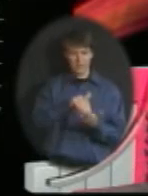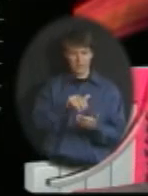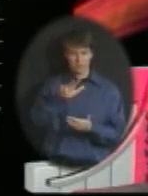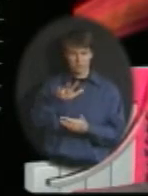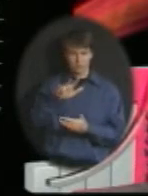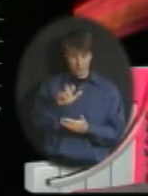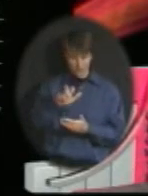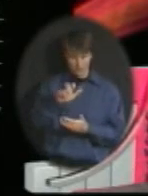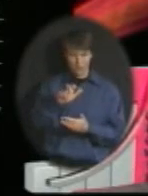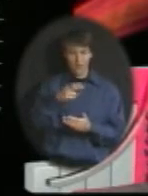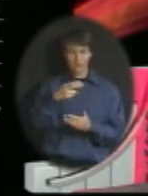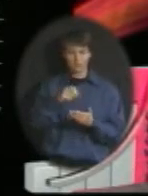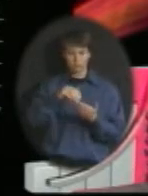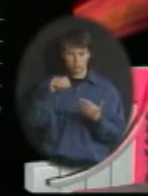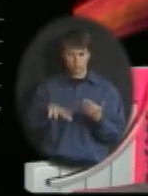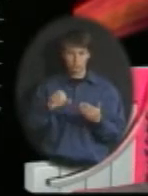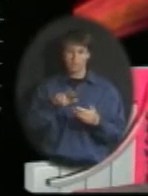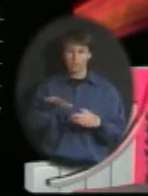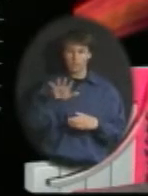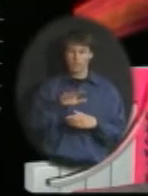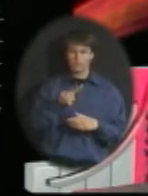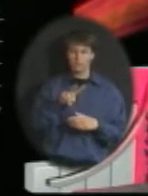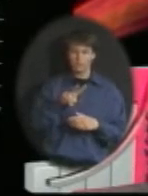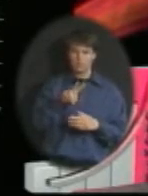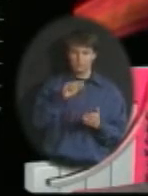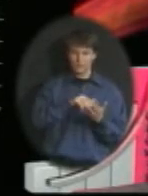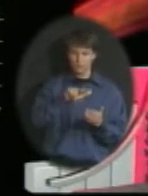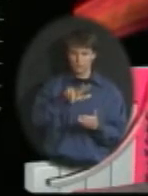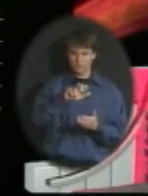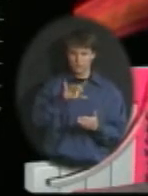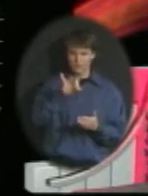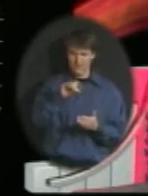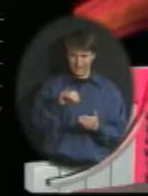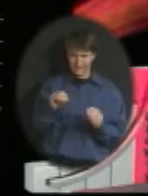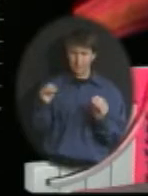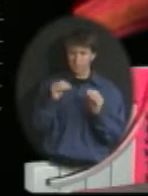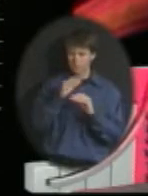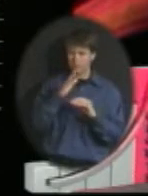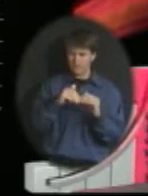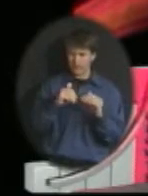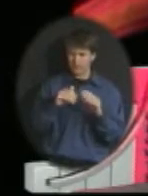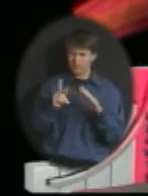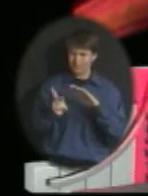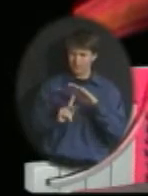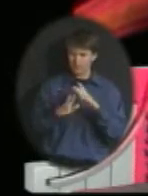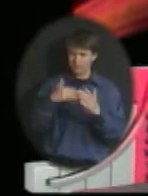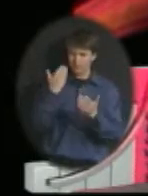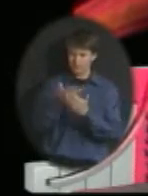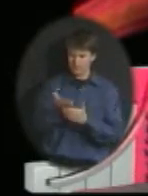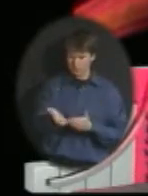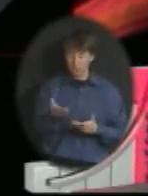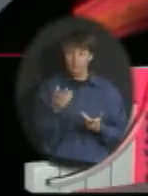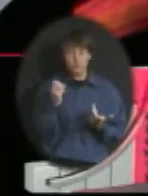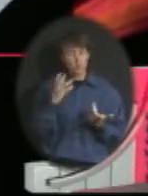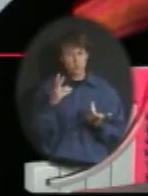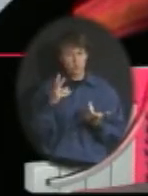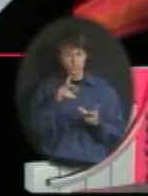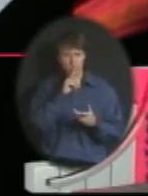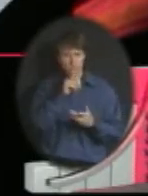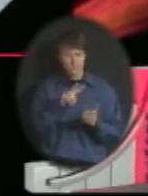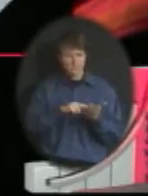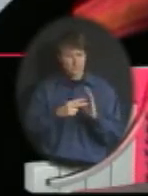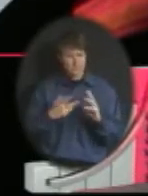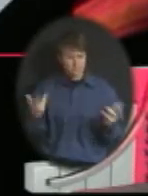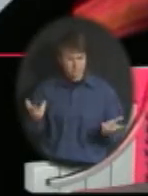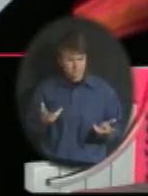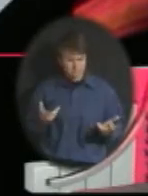school students, or about 2,380 by the time those kindergartners make it there. So what's all that really mean?